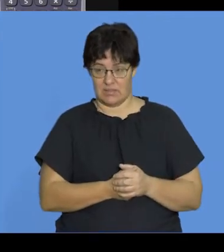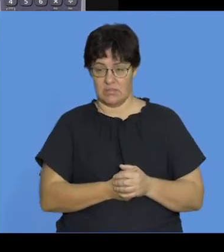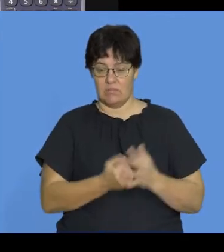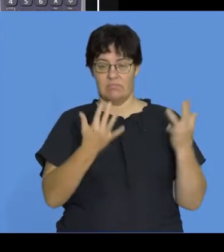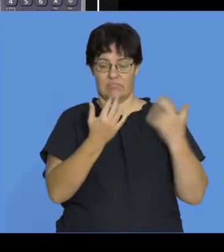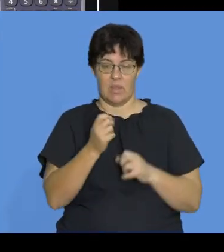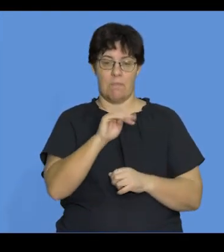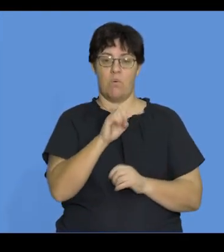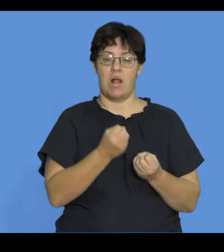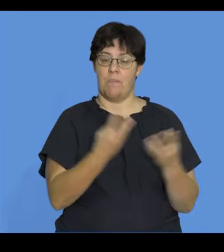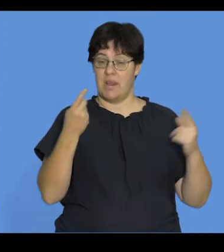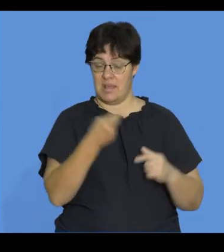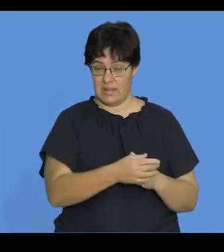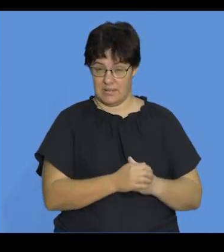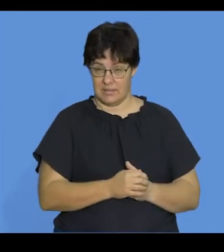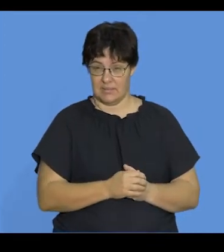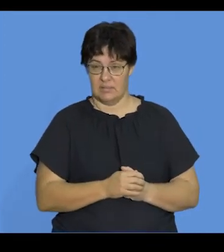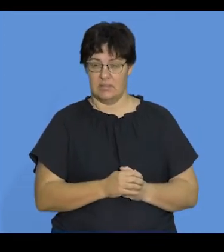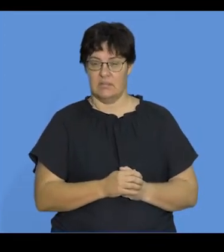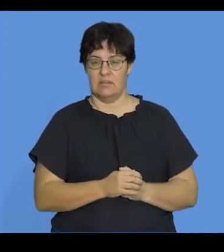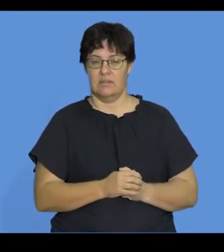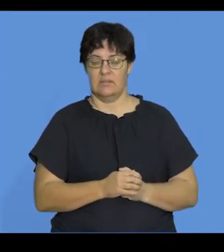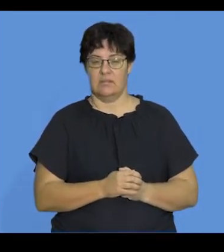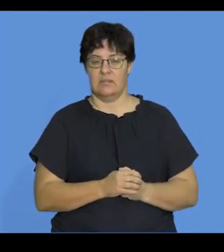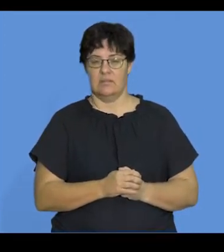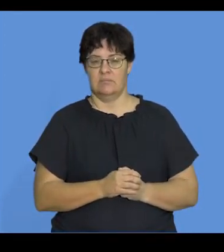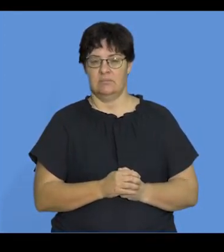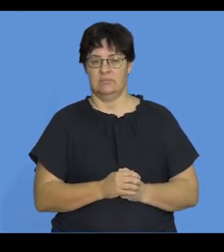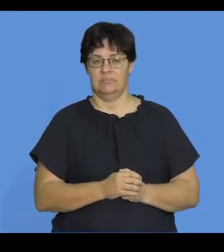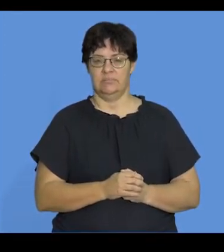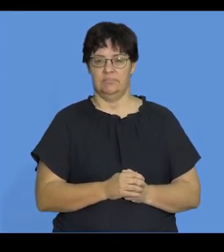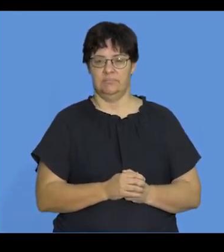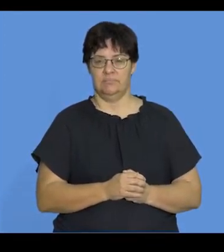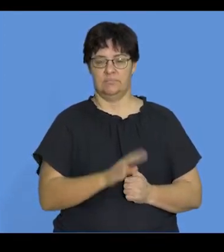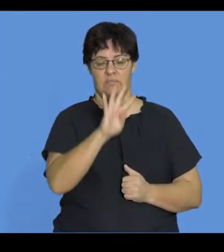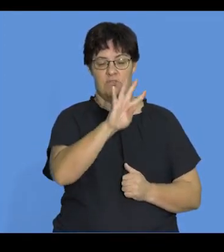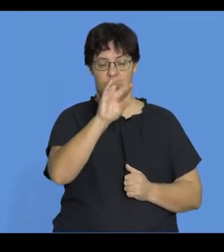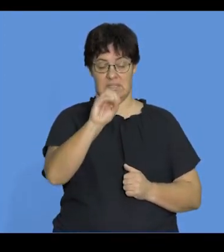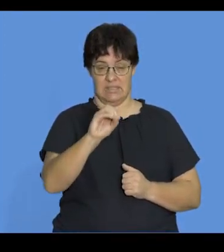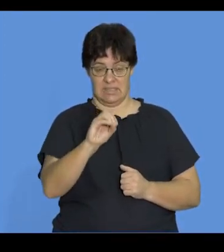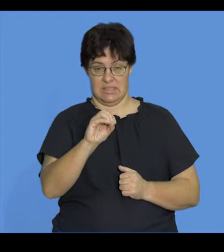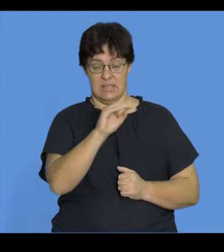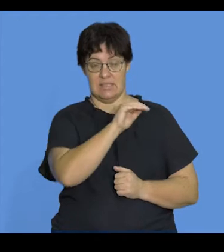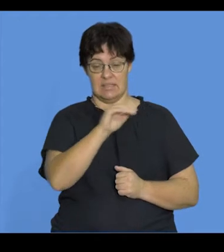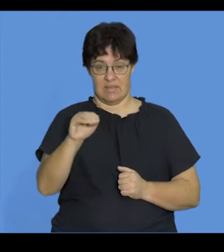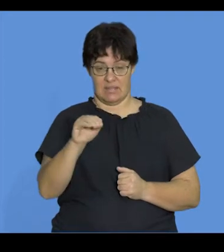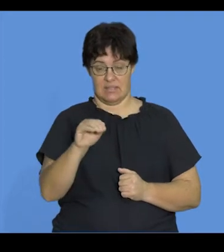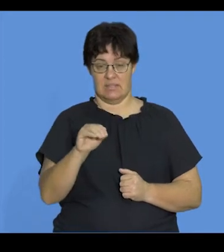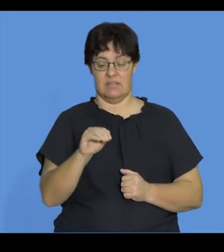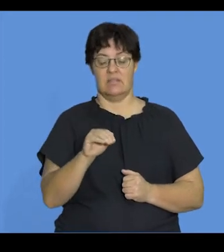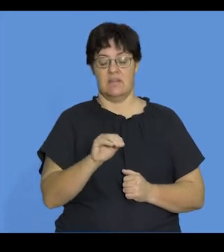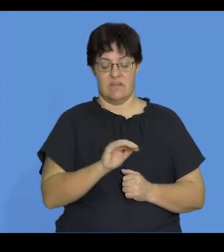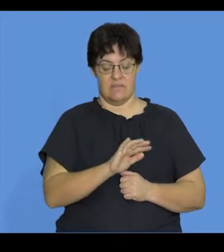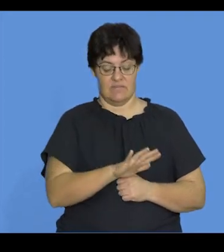of iron in this case. So the moles is going to be 40 grams divided by